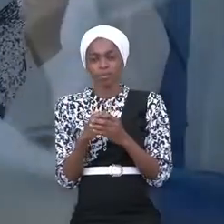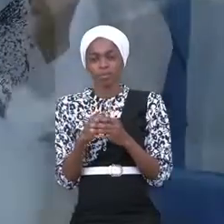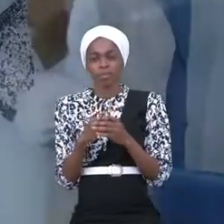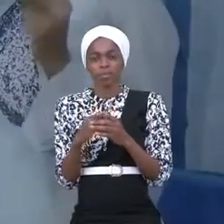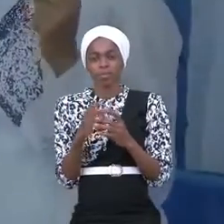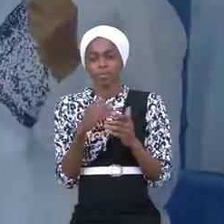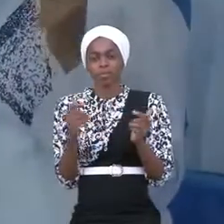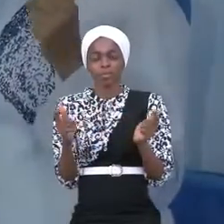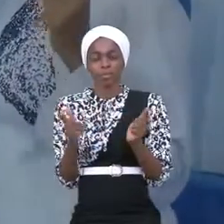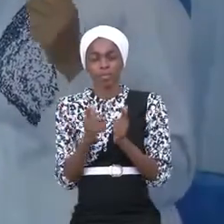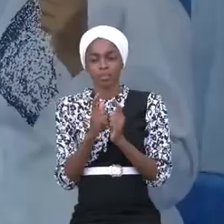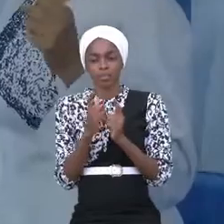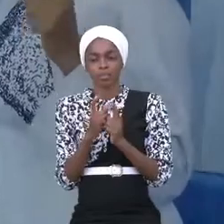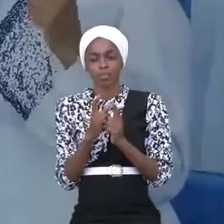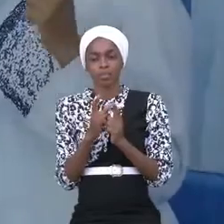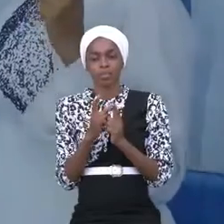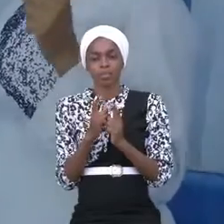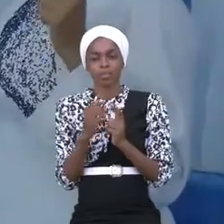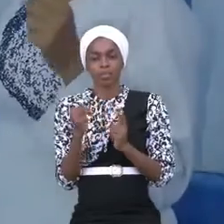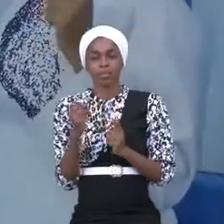Maria.